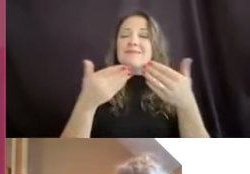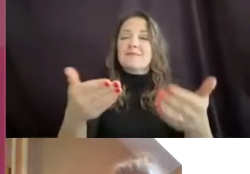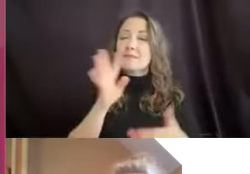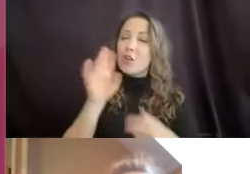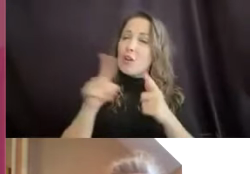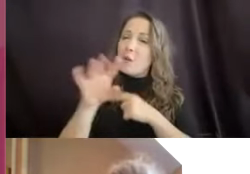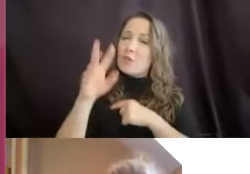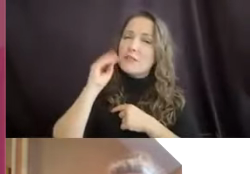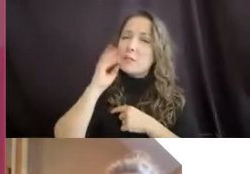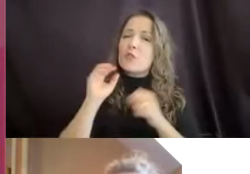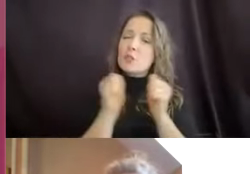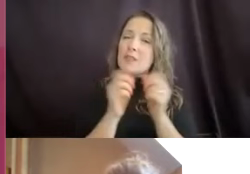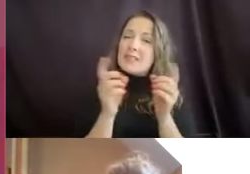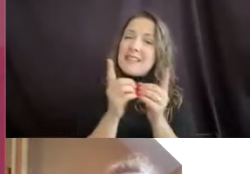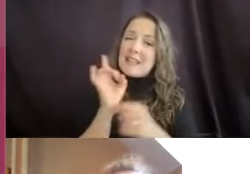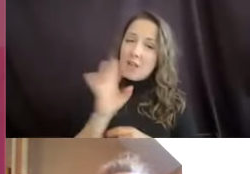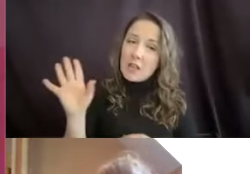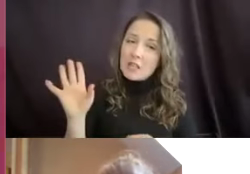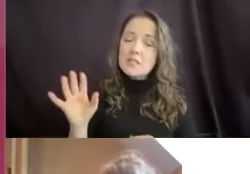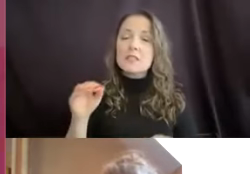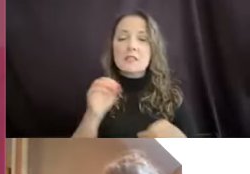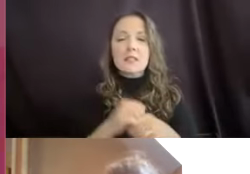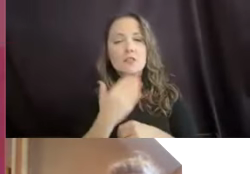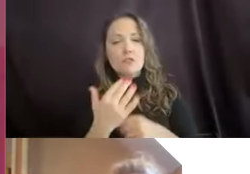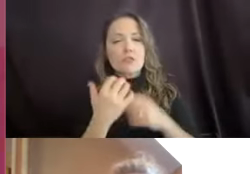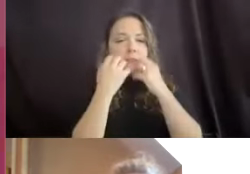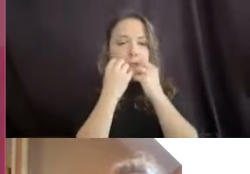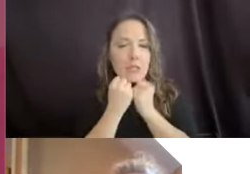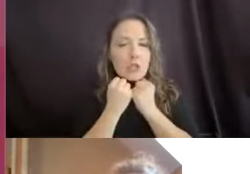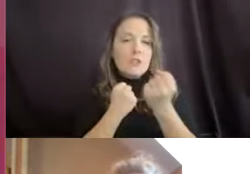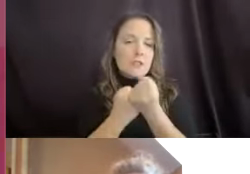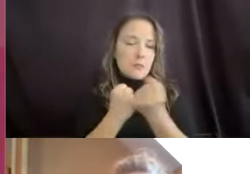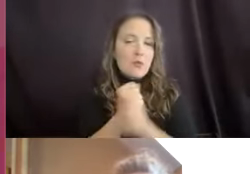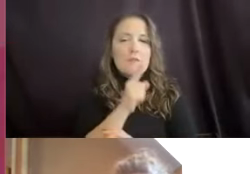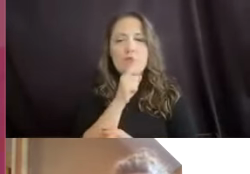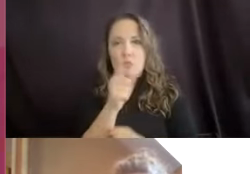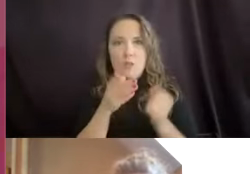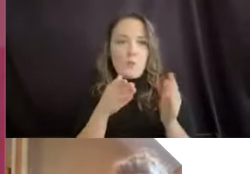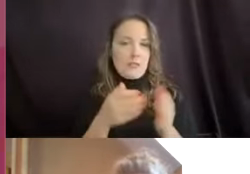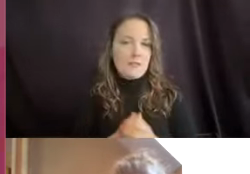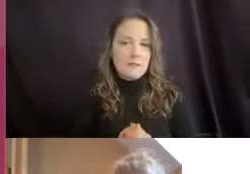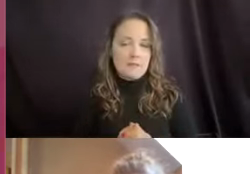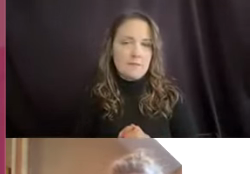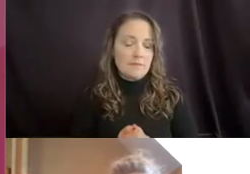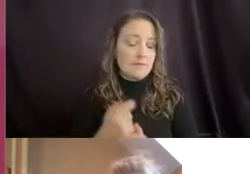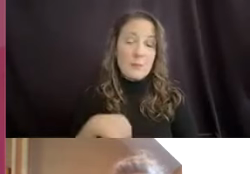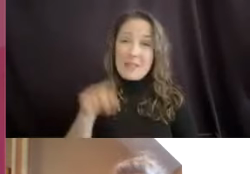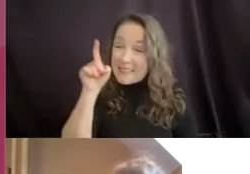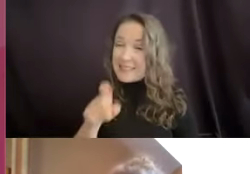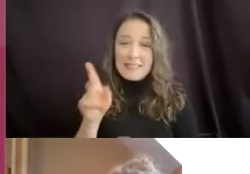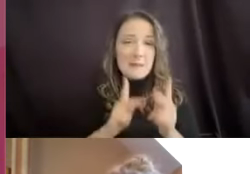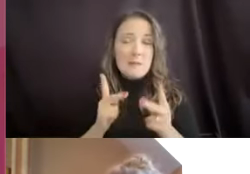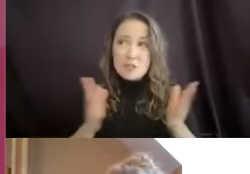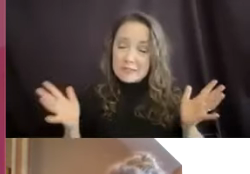dating violence in caring, supportive, and real ways. We need this call to action because